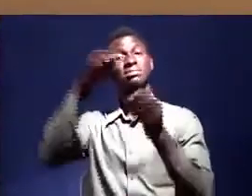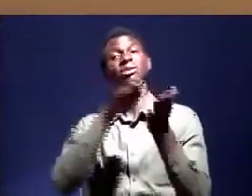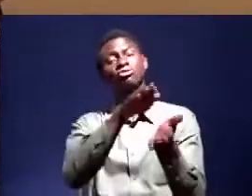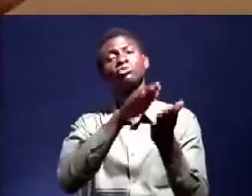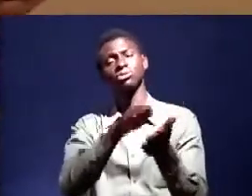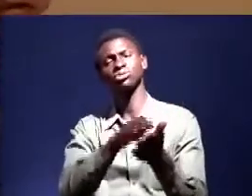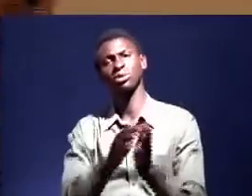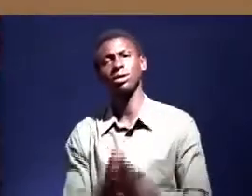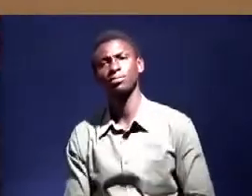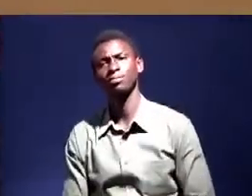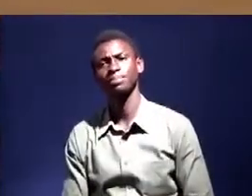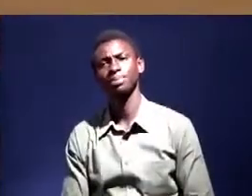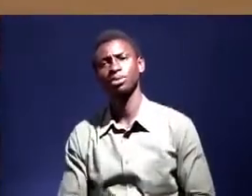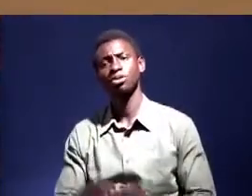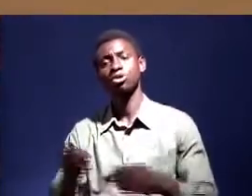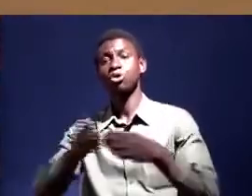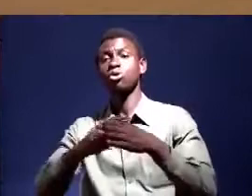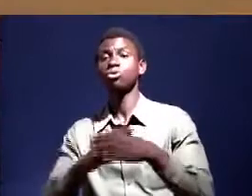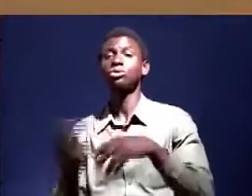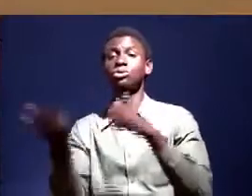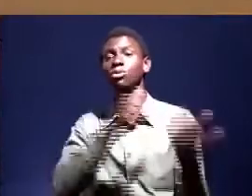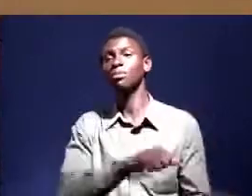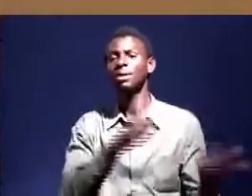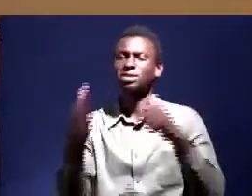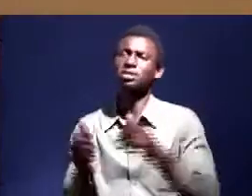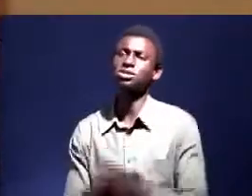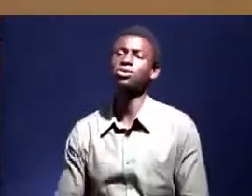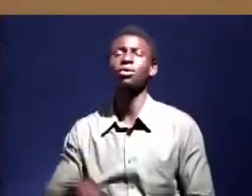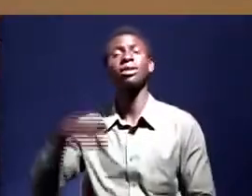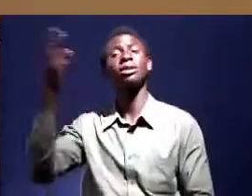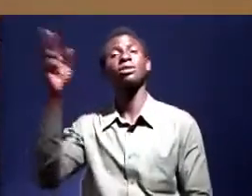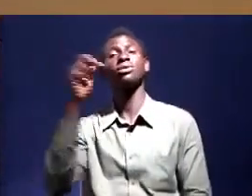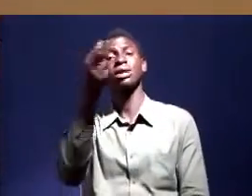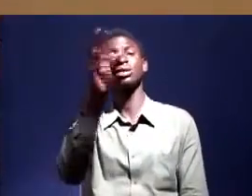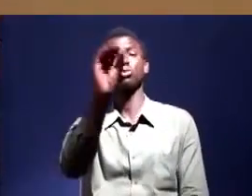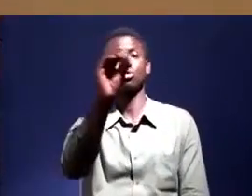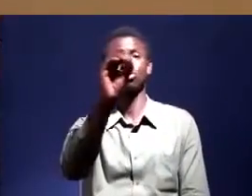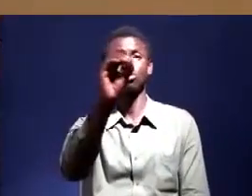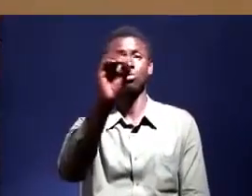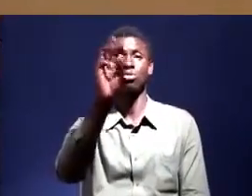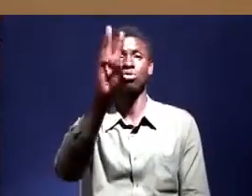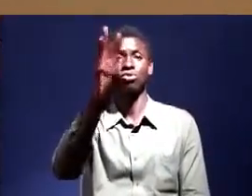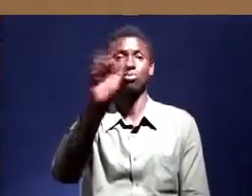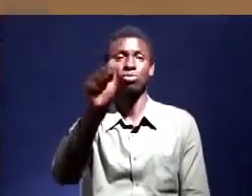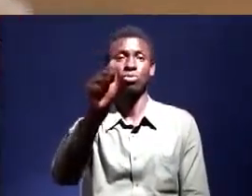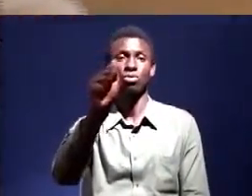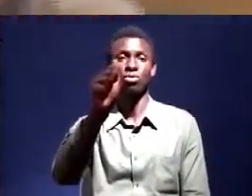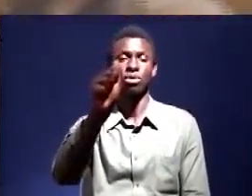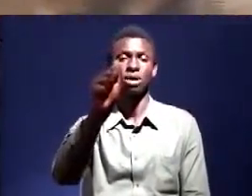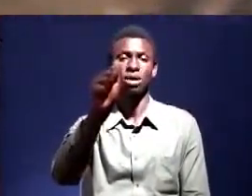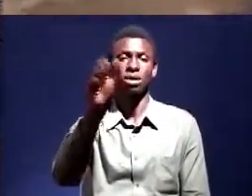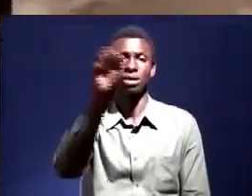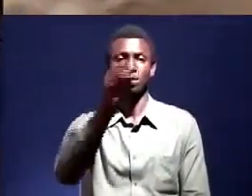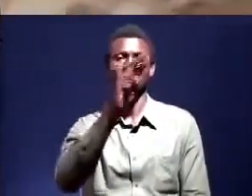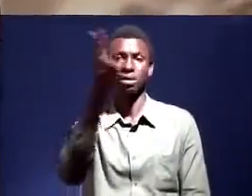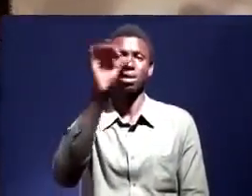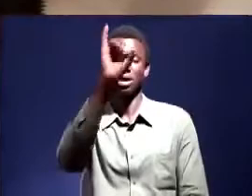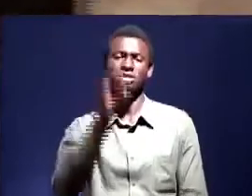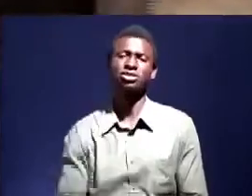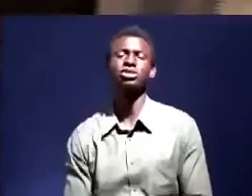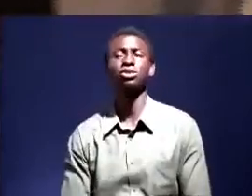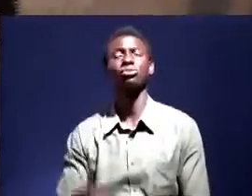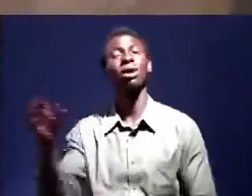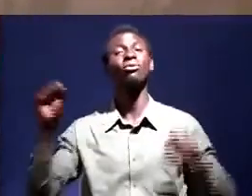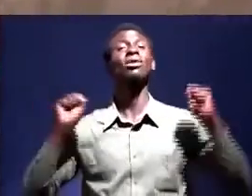was the Ethiopian eunuch. He was studying the Bible. He